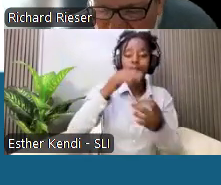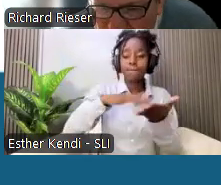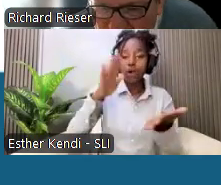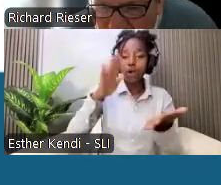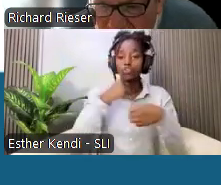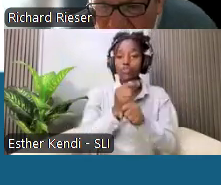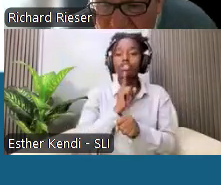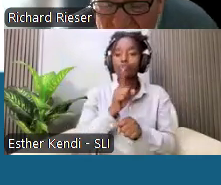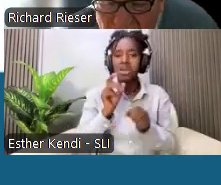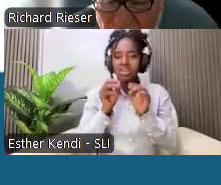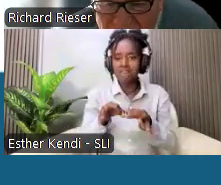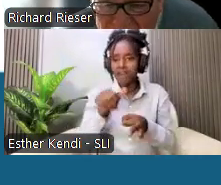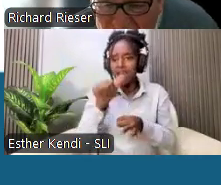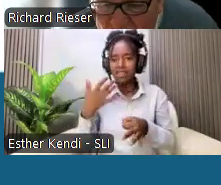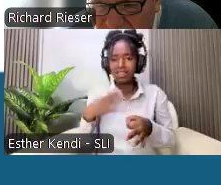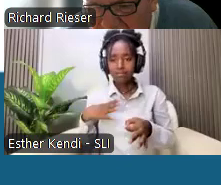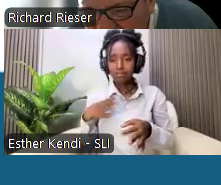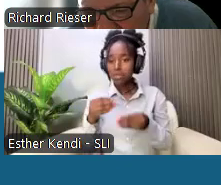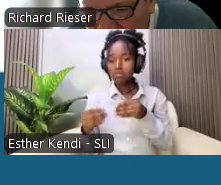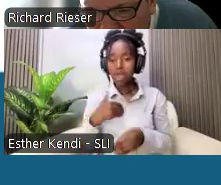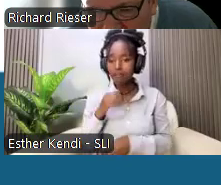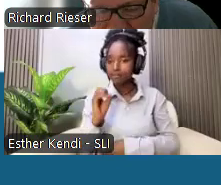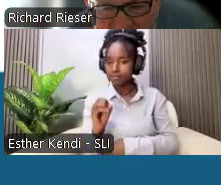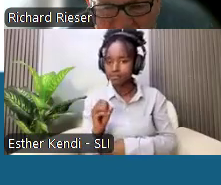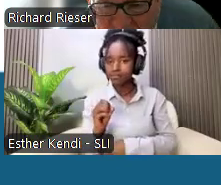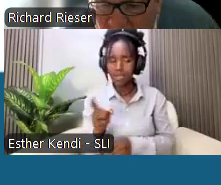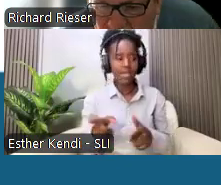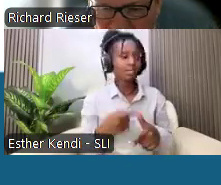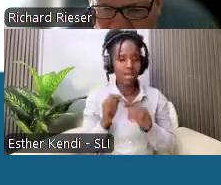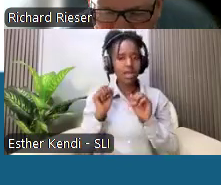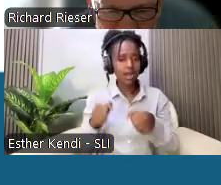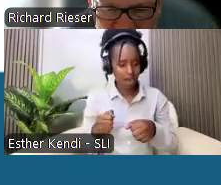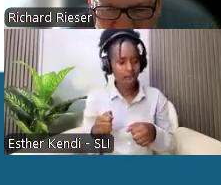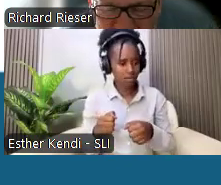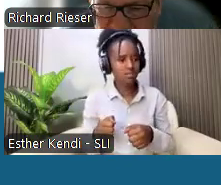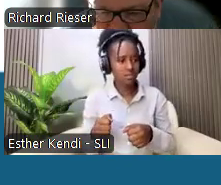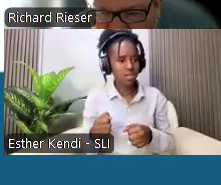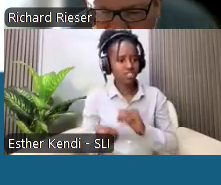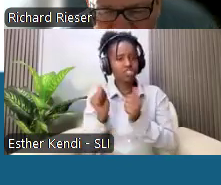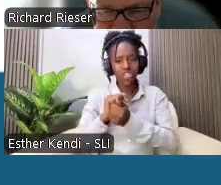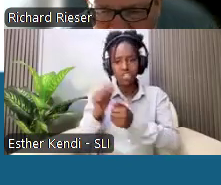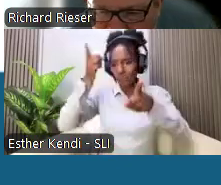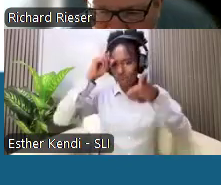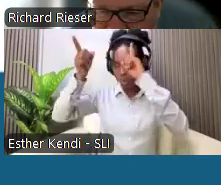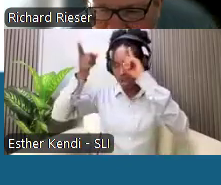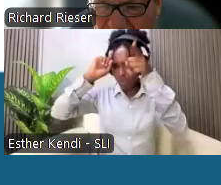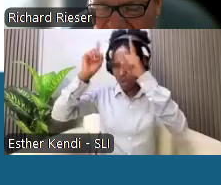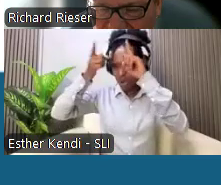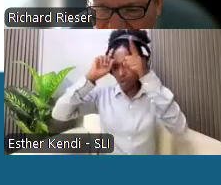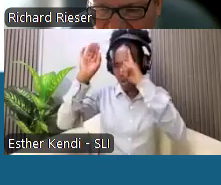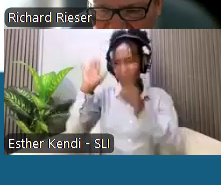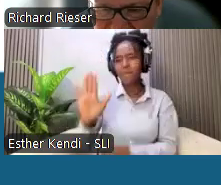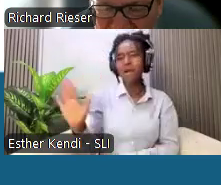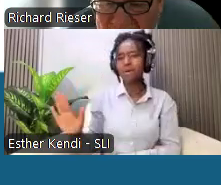not have an impairment get rid of their old-fashioned and, to be honest, rather stupid ideas